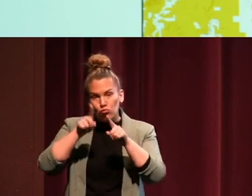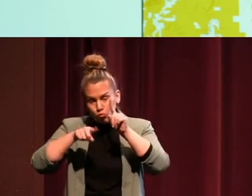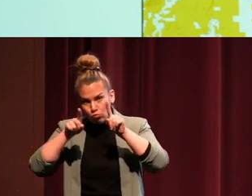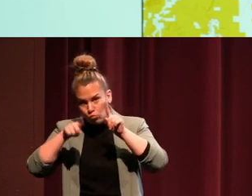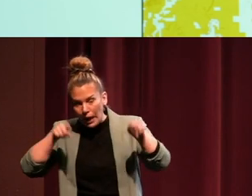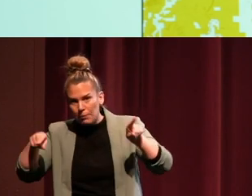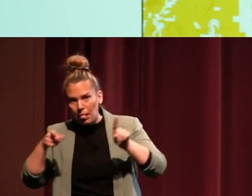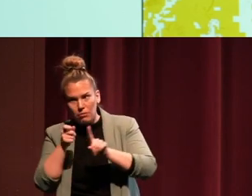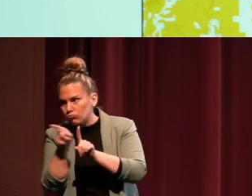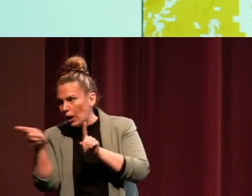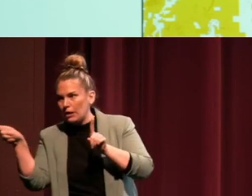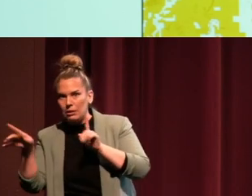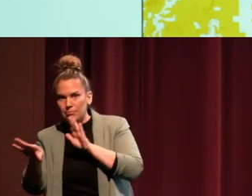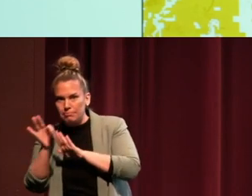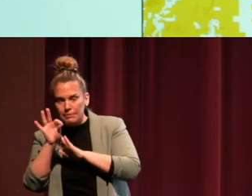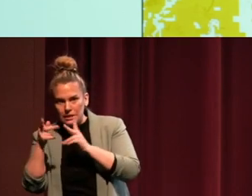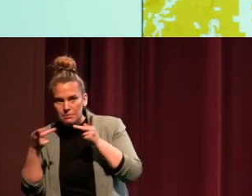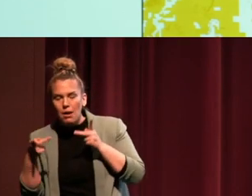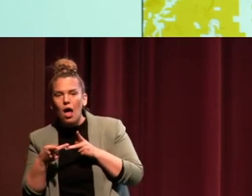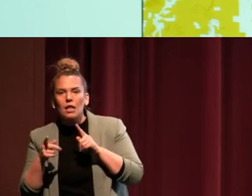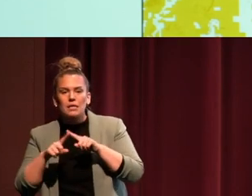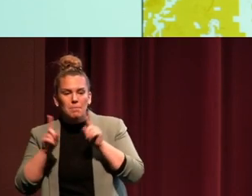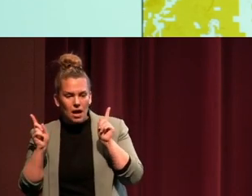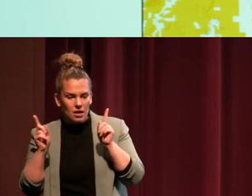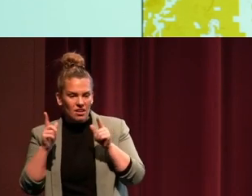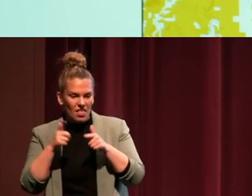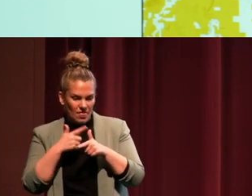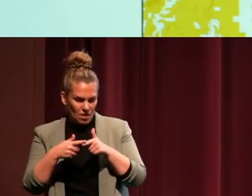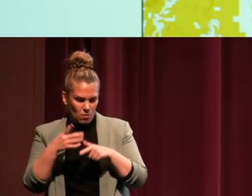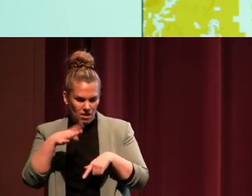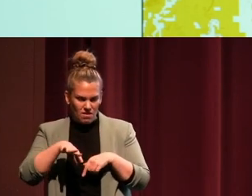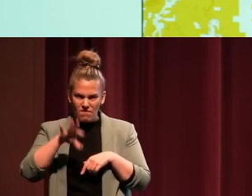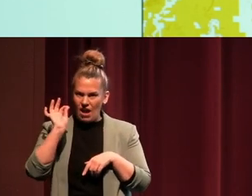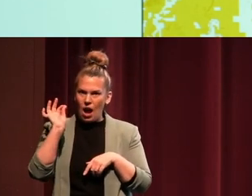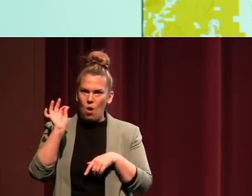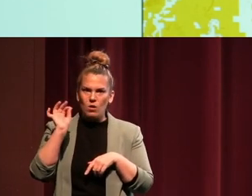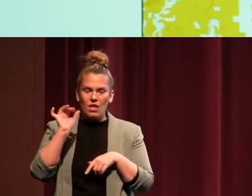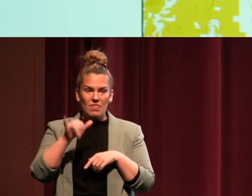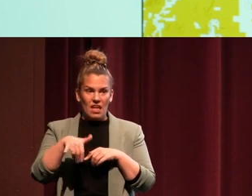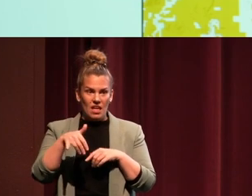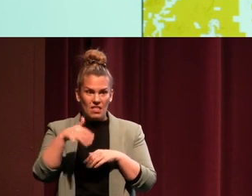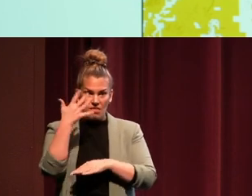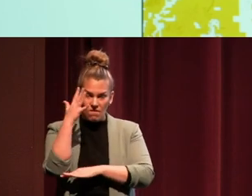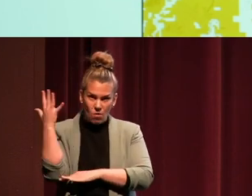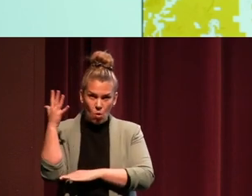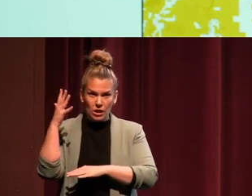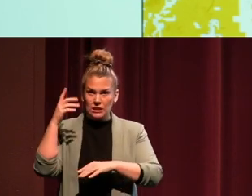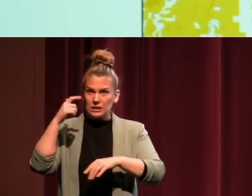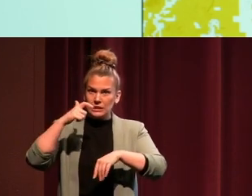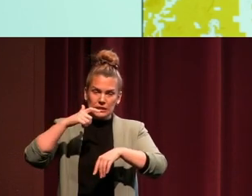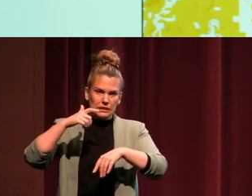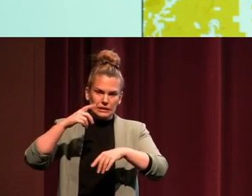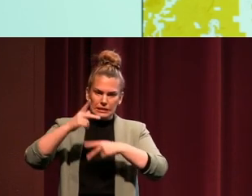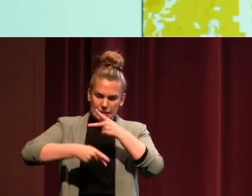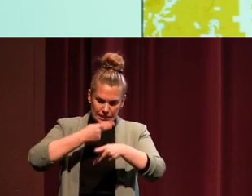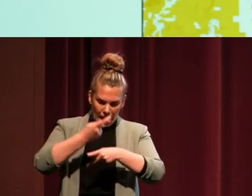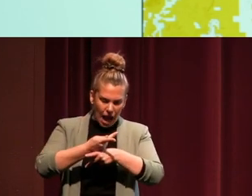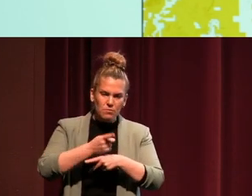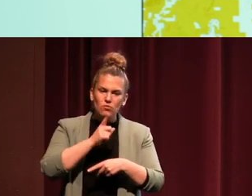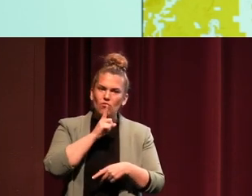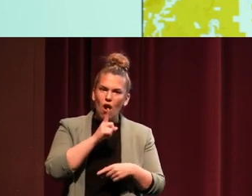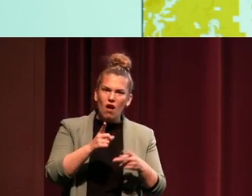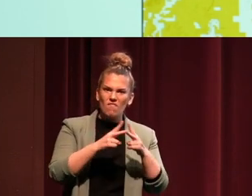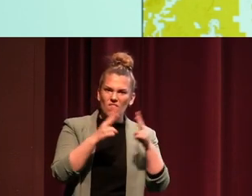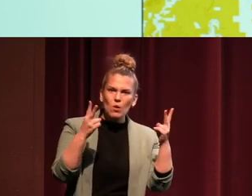points within the full range of the different forest types that are found in eastern Oregon, ranging from very cool and moist to very warm